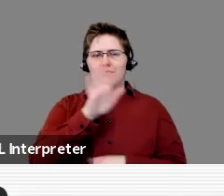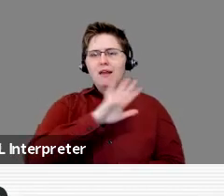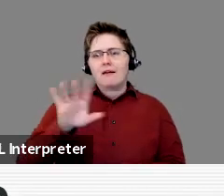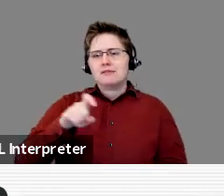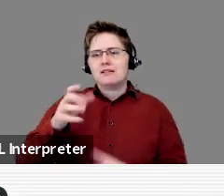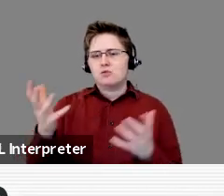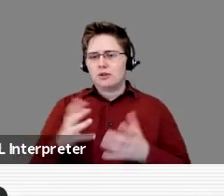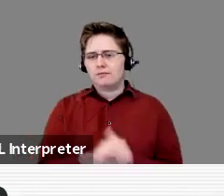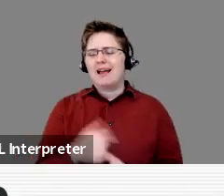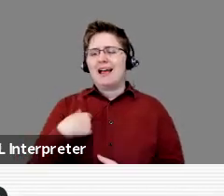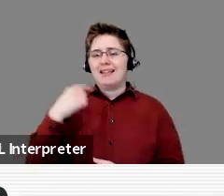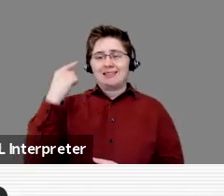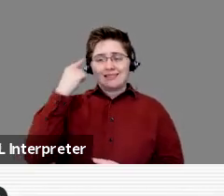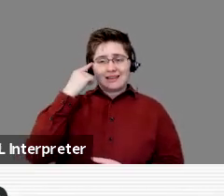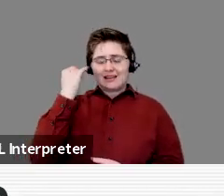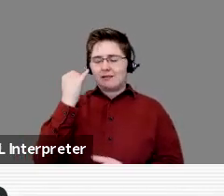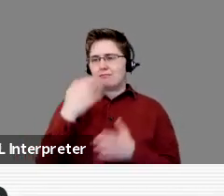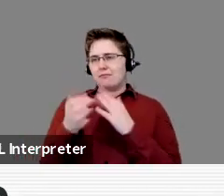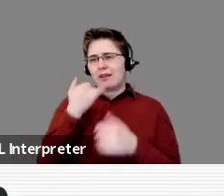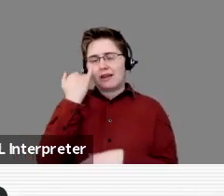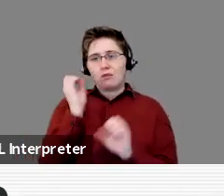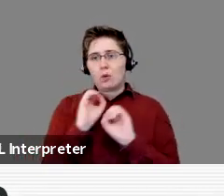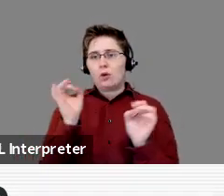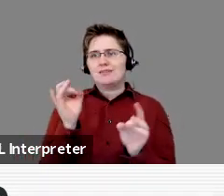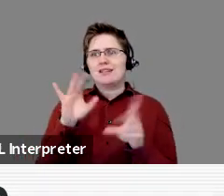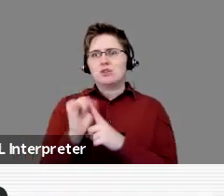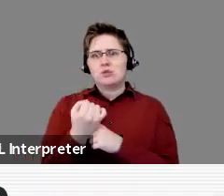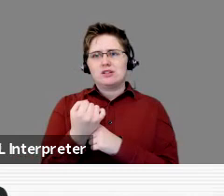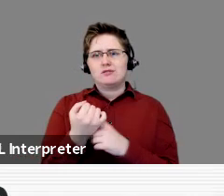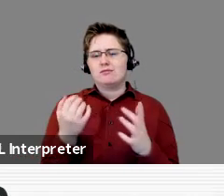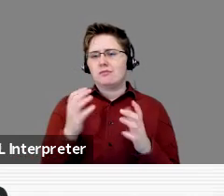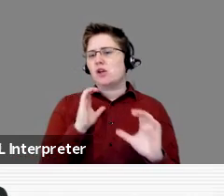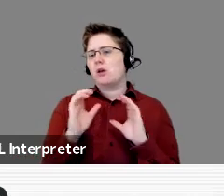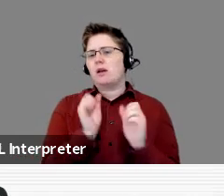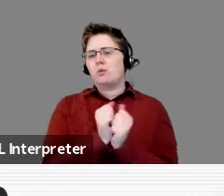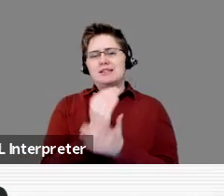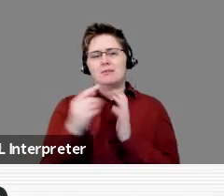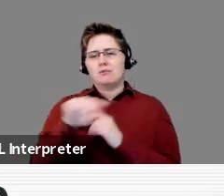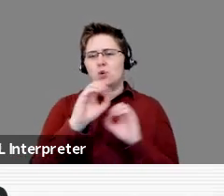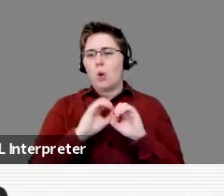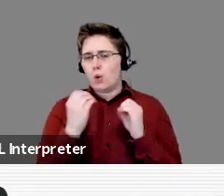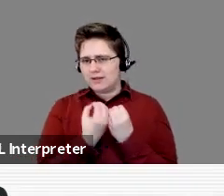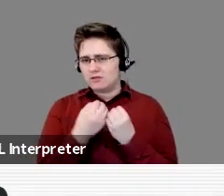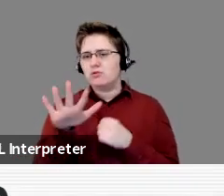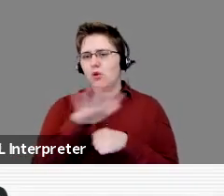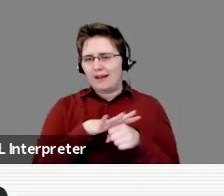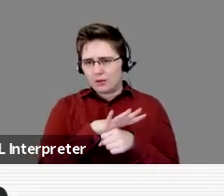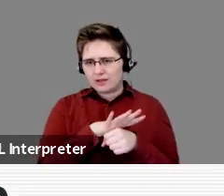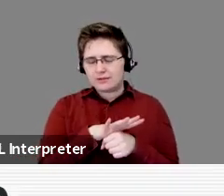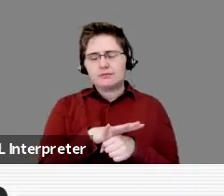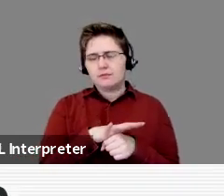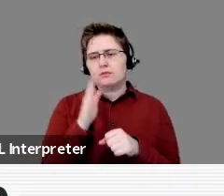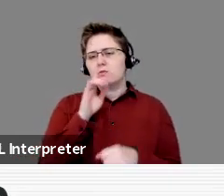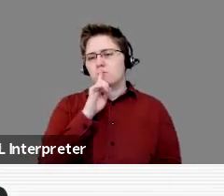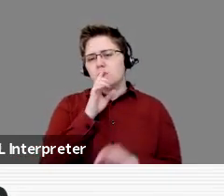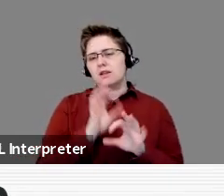so I think even when we're not in a disaster situation, being in communication with some of these organizations in your local areas is going to be